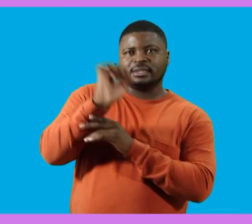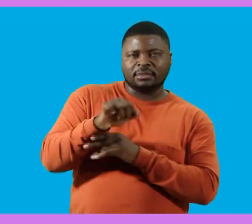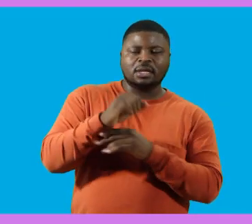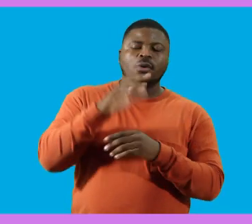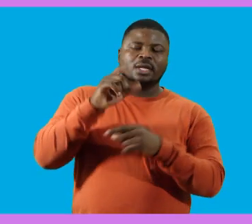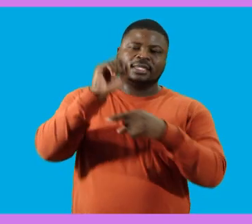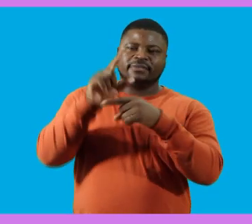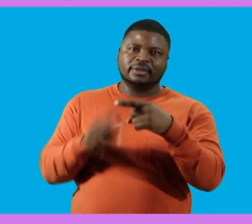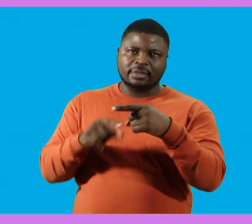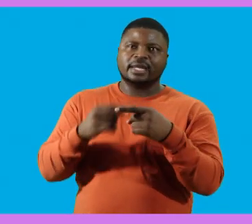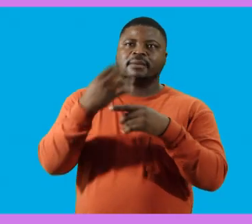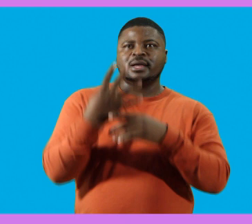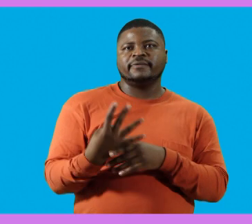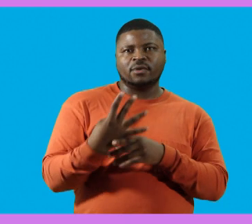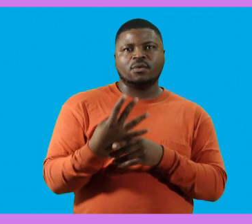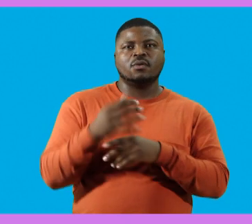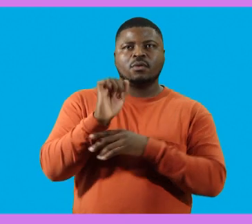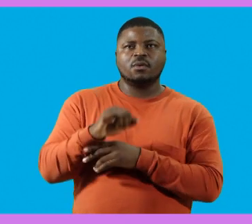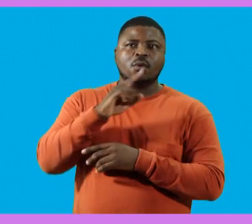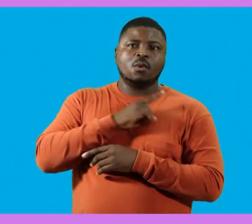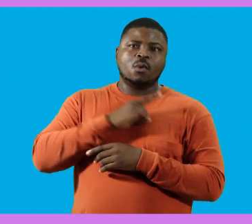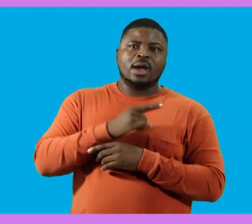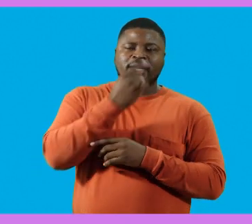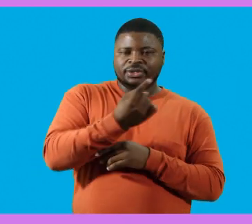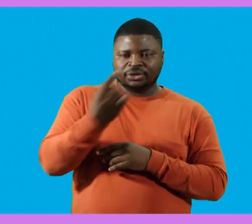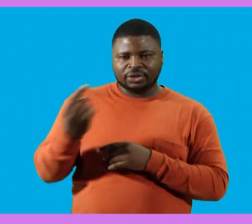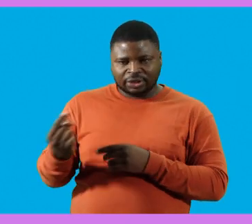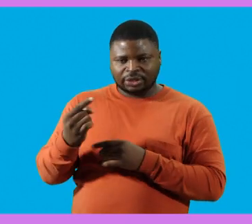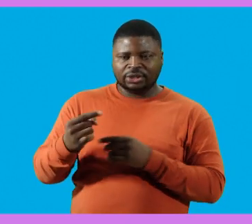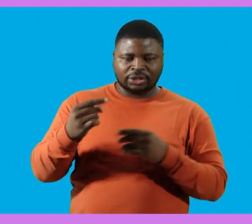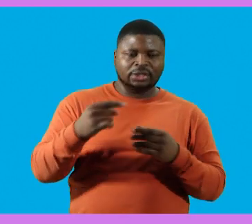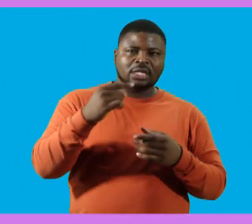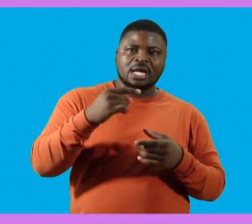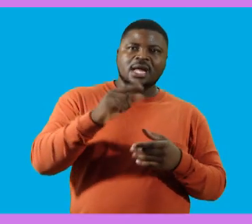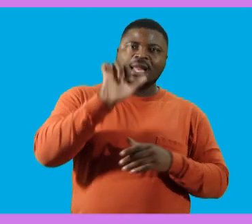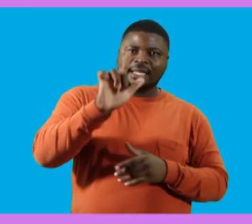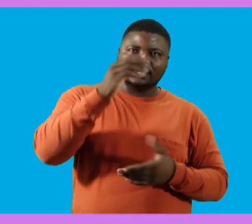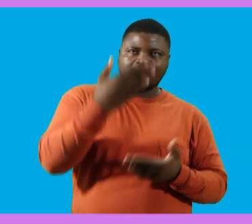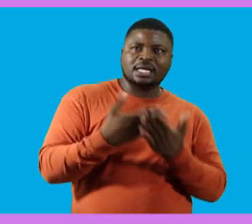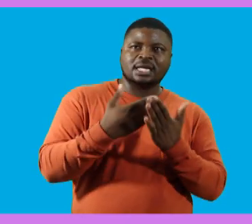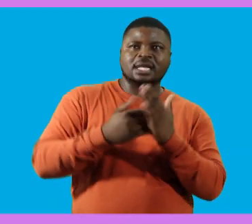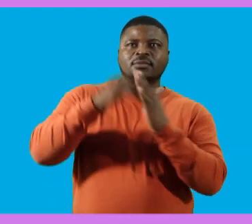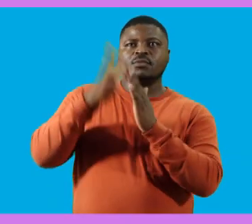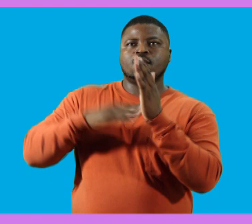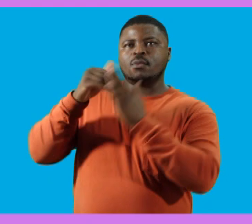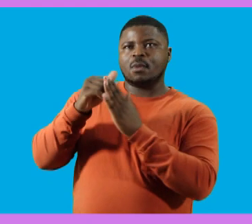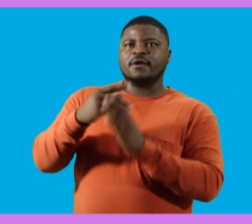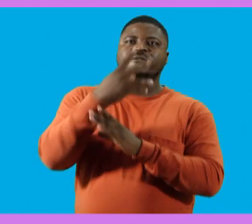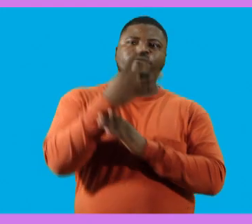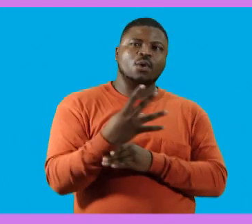4 because each liter can paint 4 square